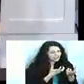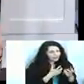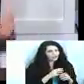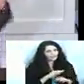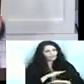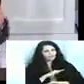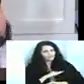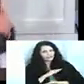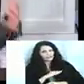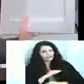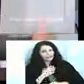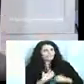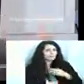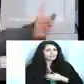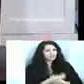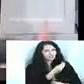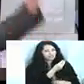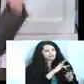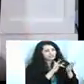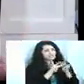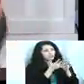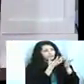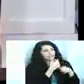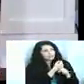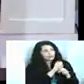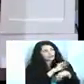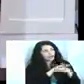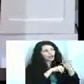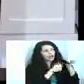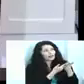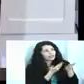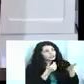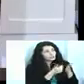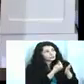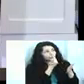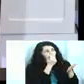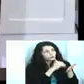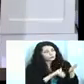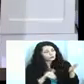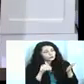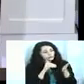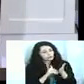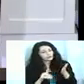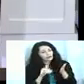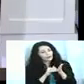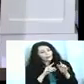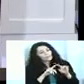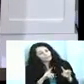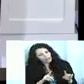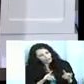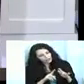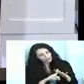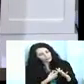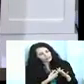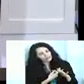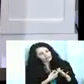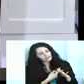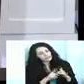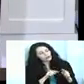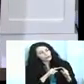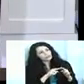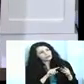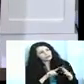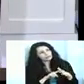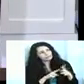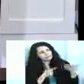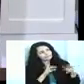passion of Jesus that wants to make all things new over and over again. But it begins when we start to connect, or perhaps